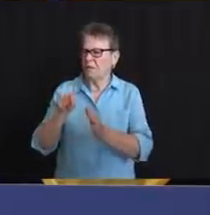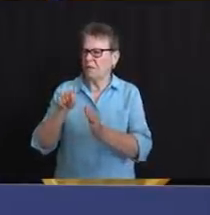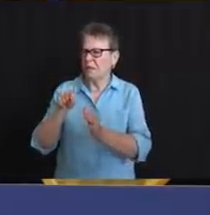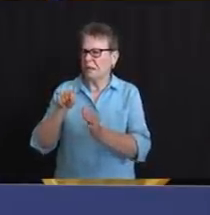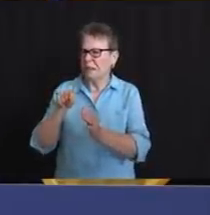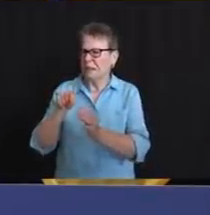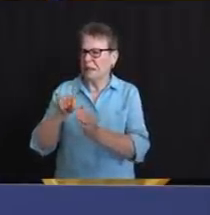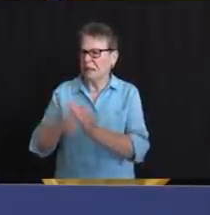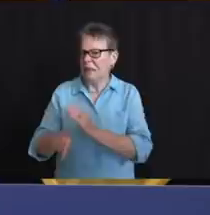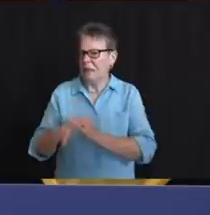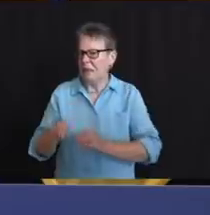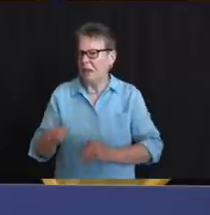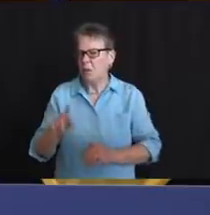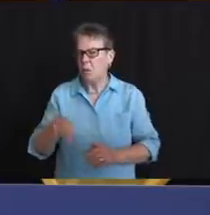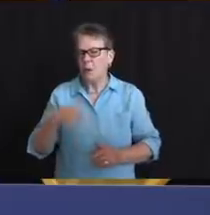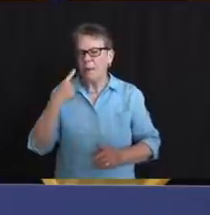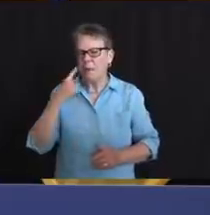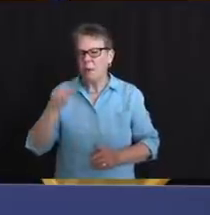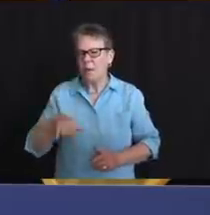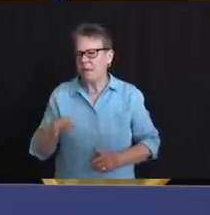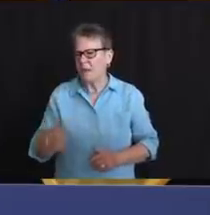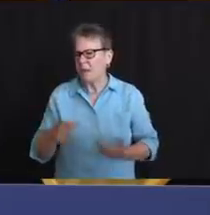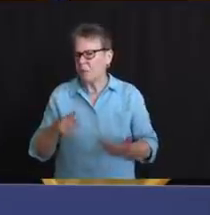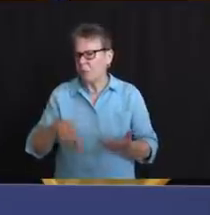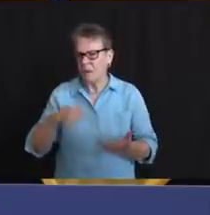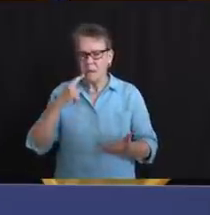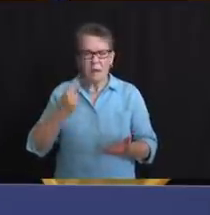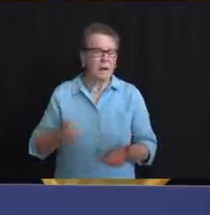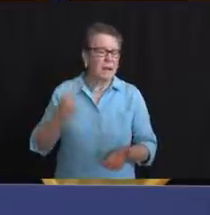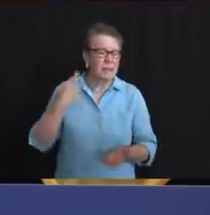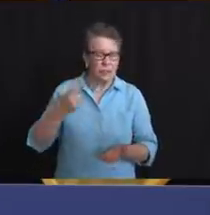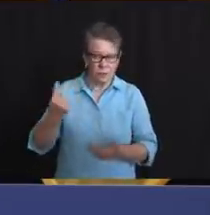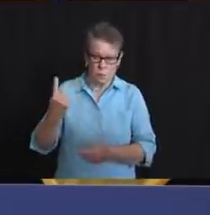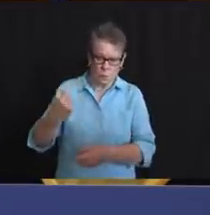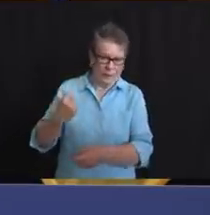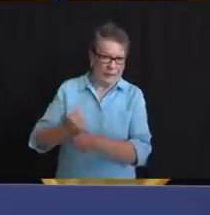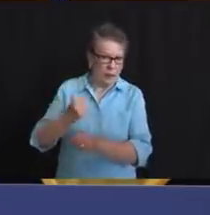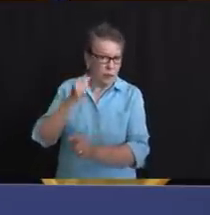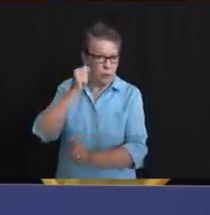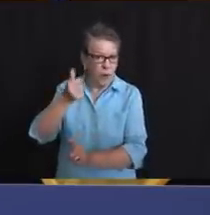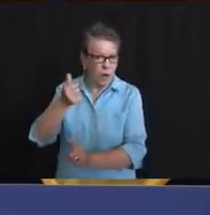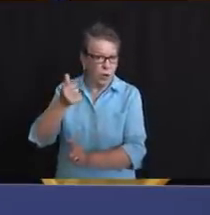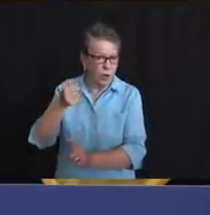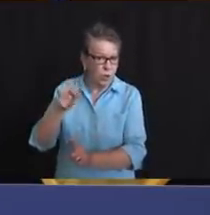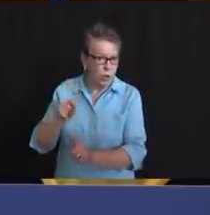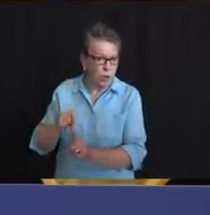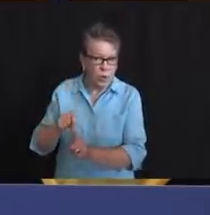God rest his soul. First of all, he's a guy who should be alive today, most importantly.